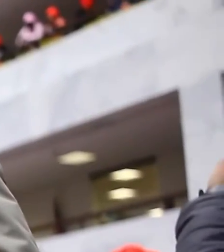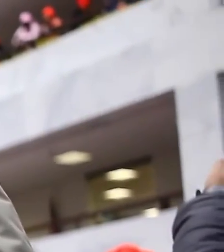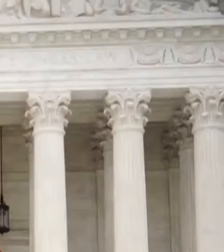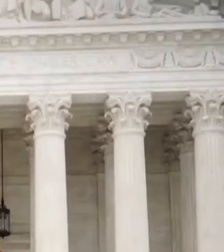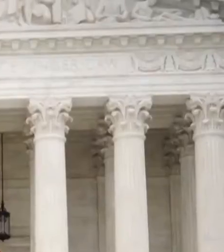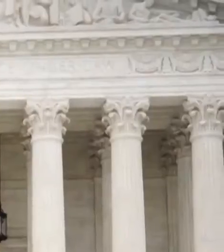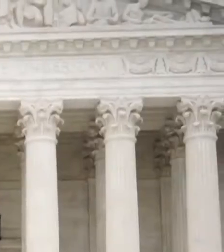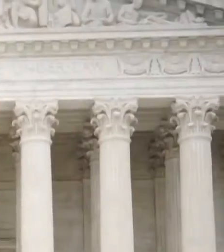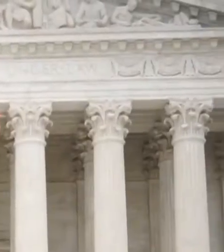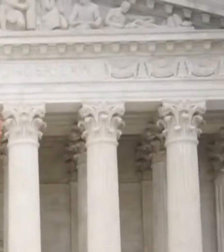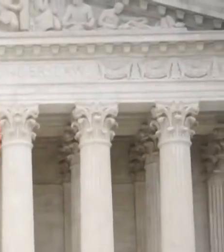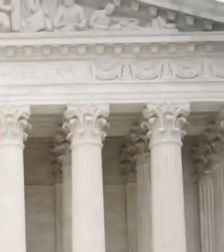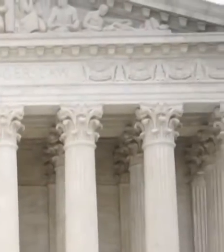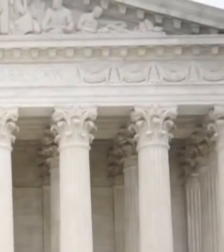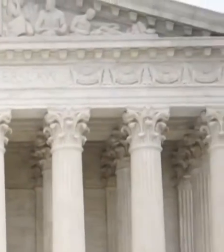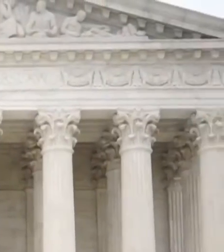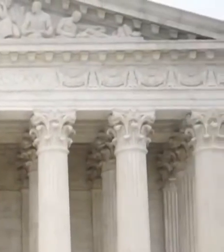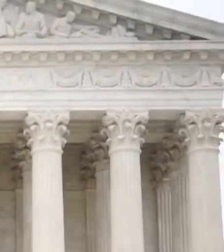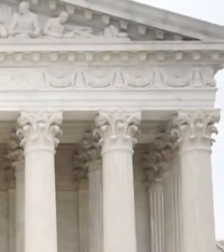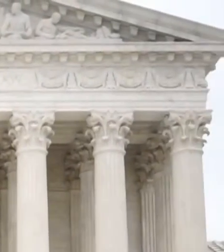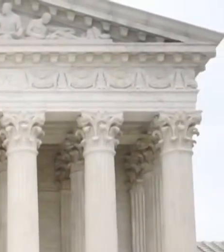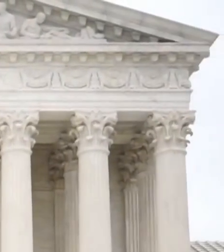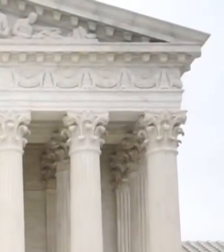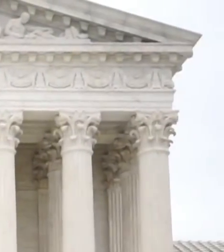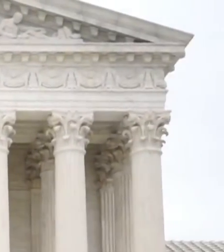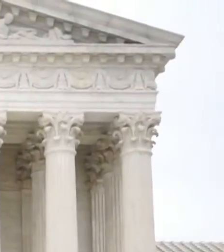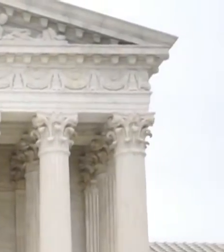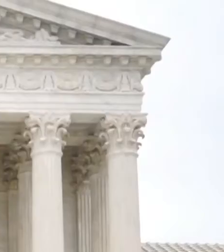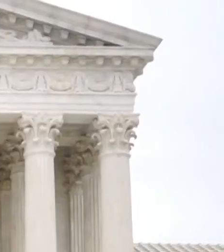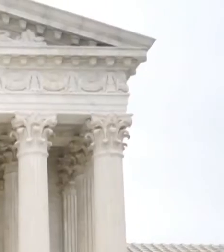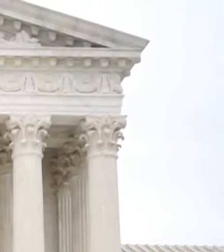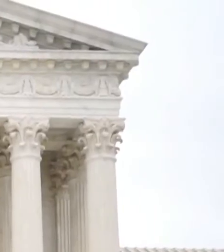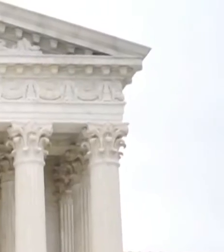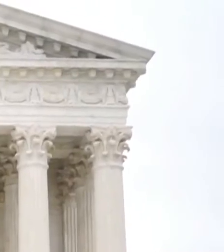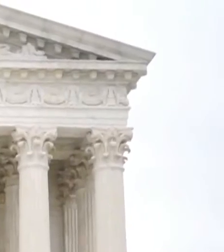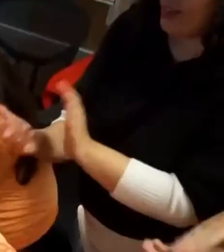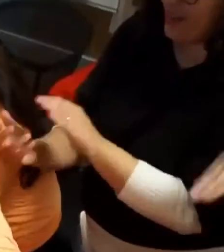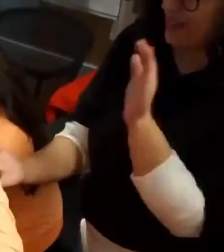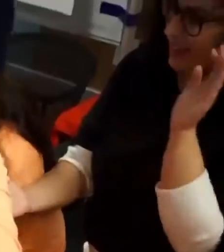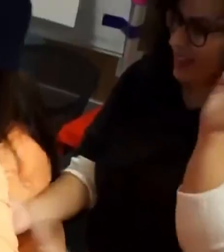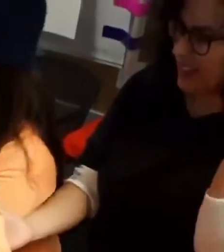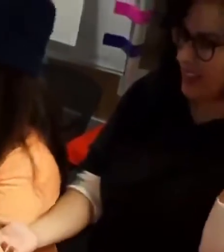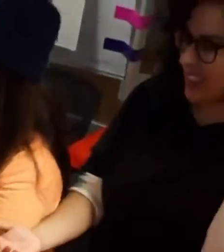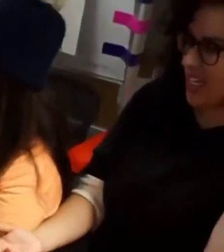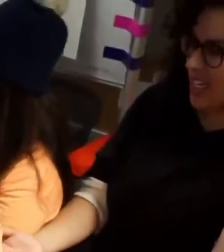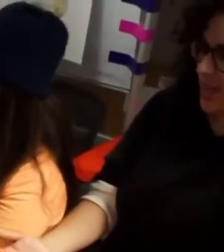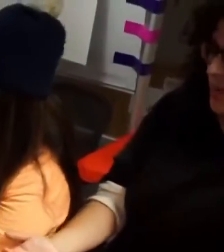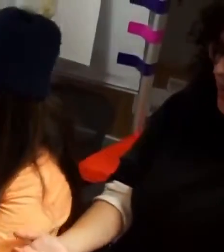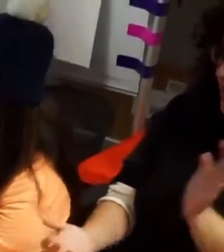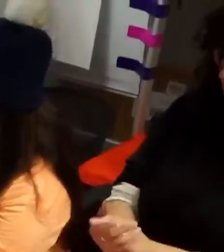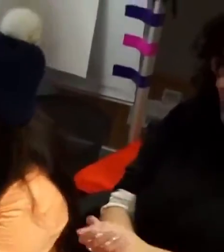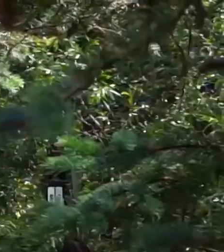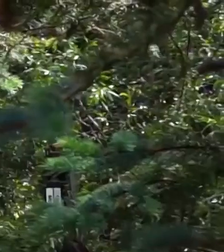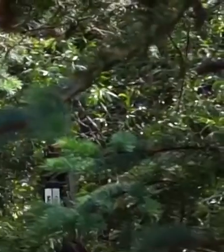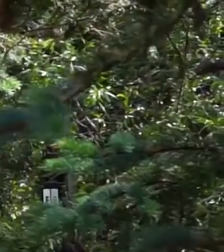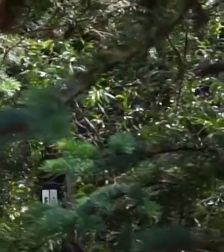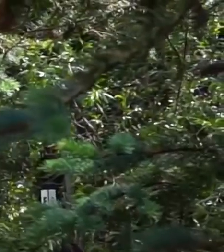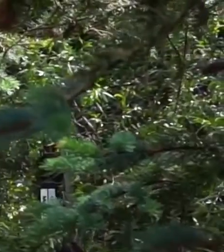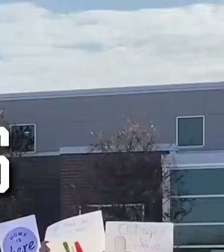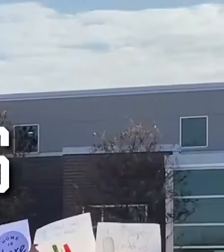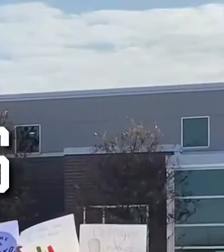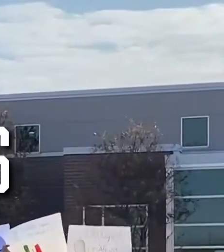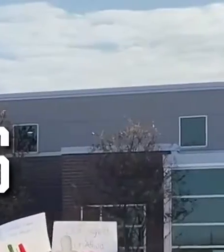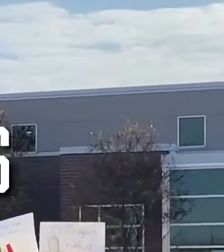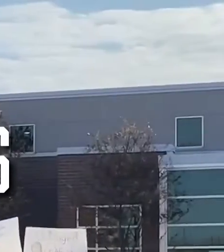racist politicians and every violent act of terror enacted by white supremacists, we have come together with our families, our